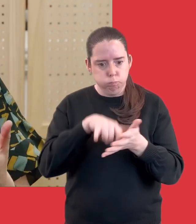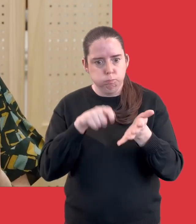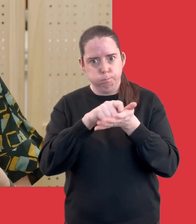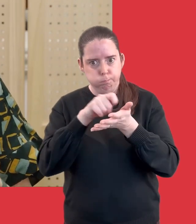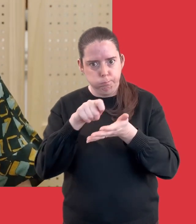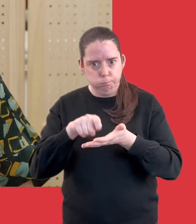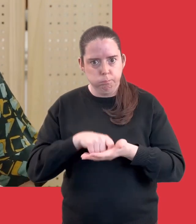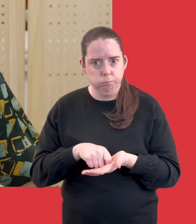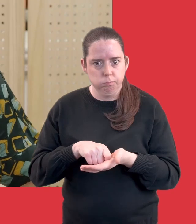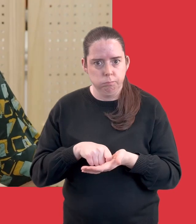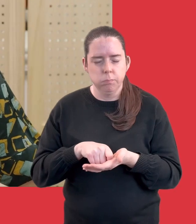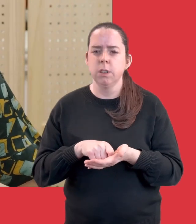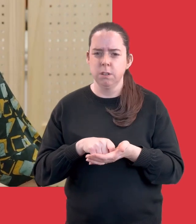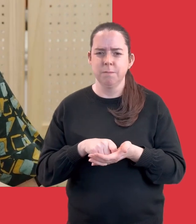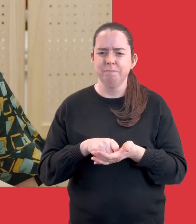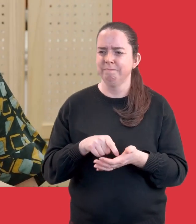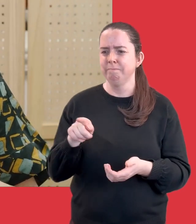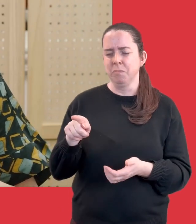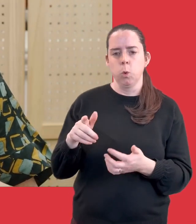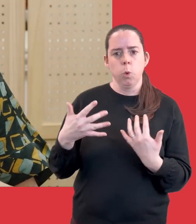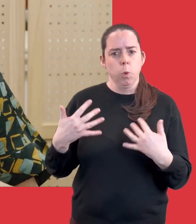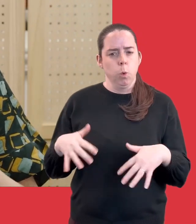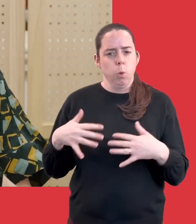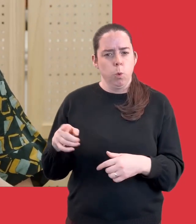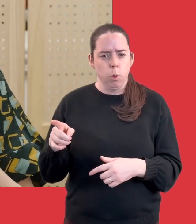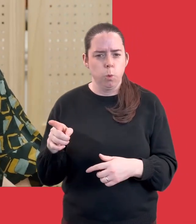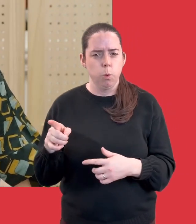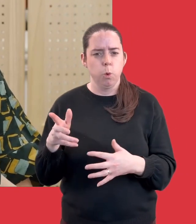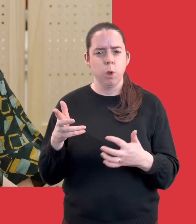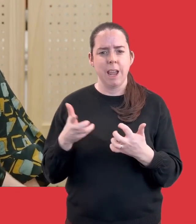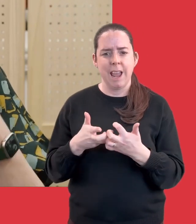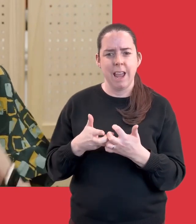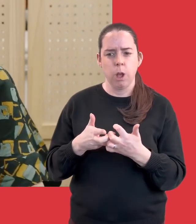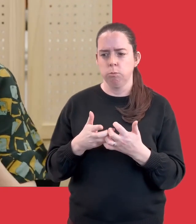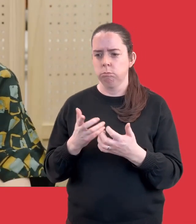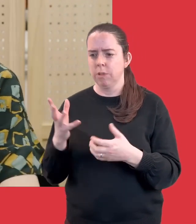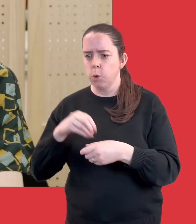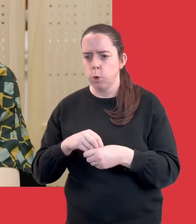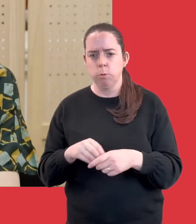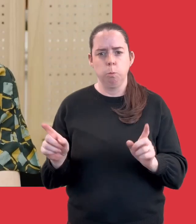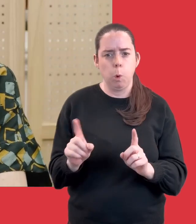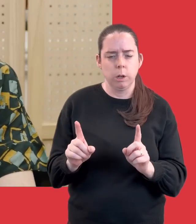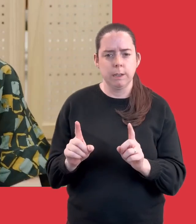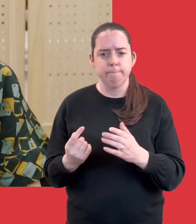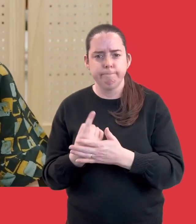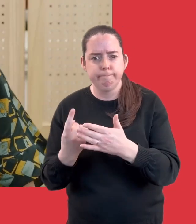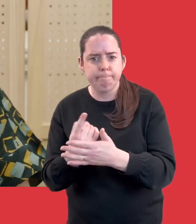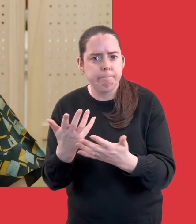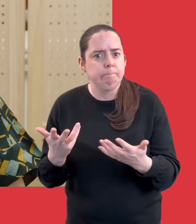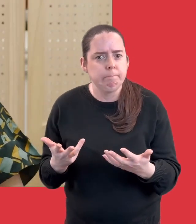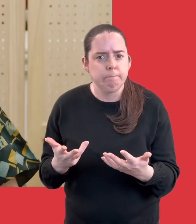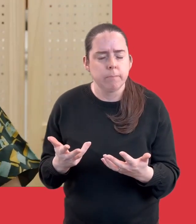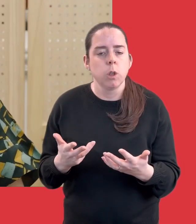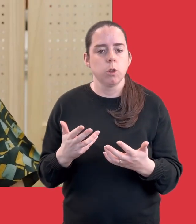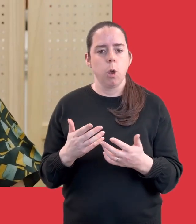writing process, and had such a great set of instincts about the episodes to include. So